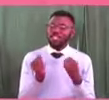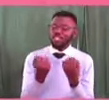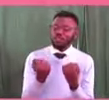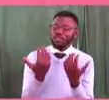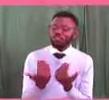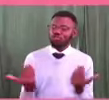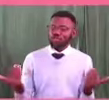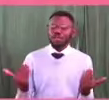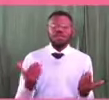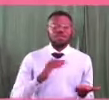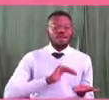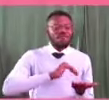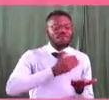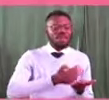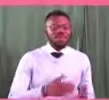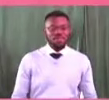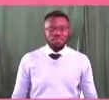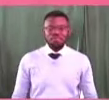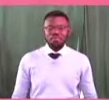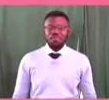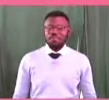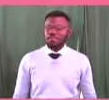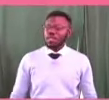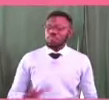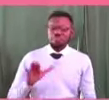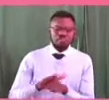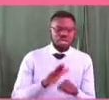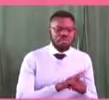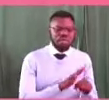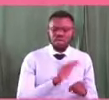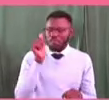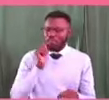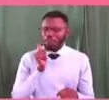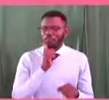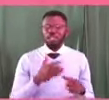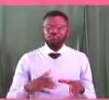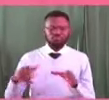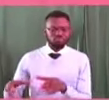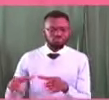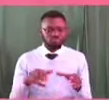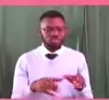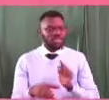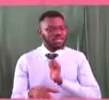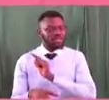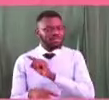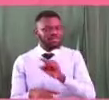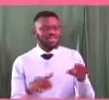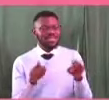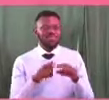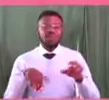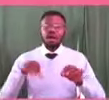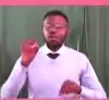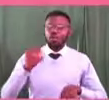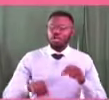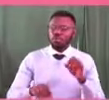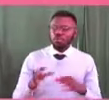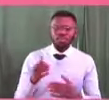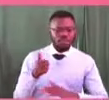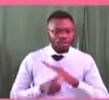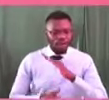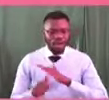Save Children Fund. Many private sector entities have also contributed, especially under the